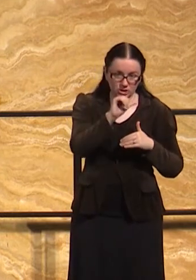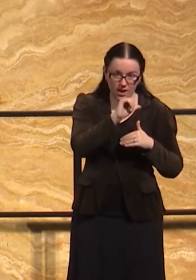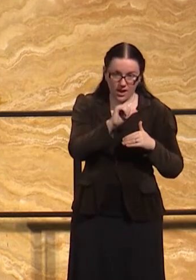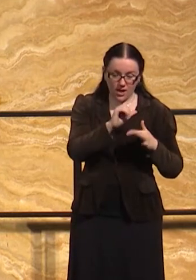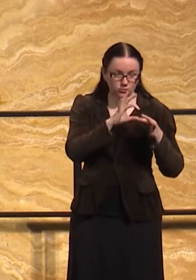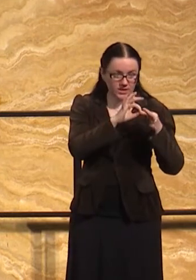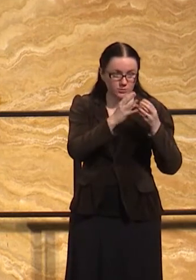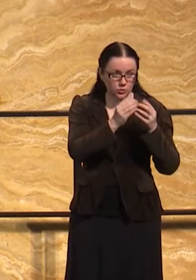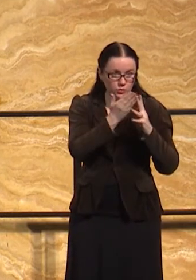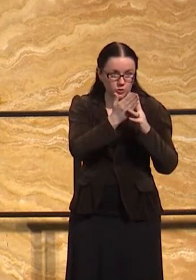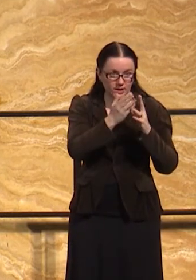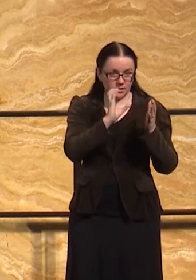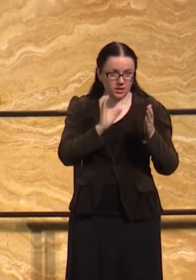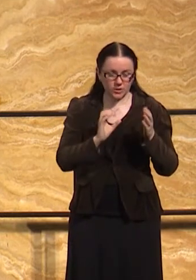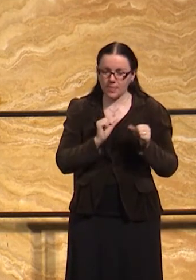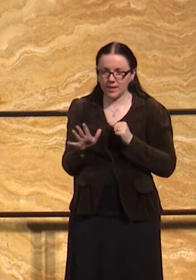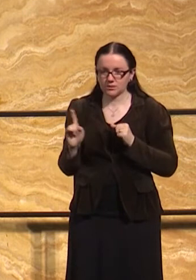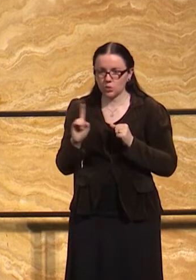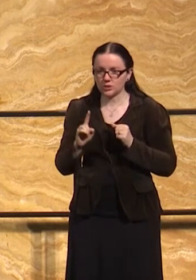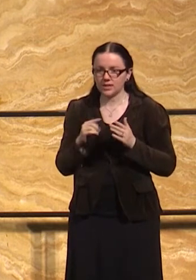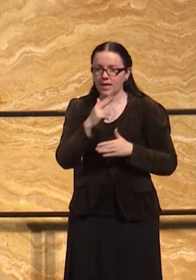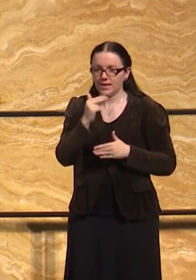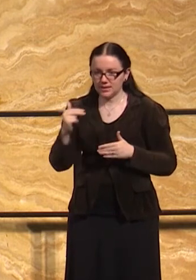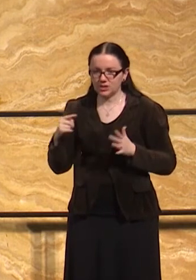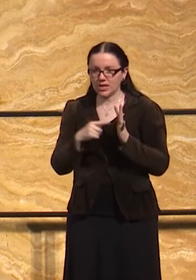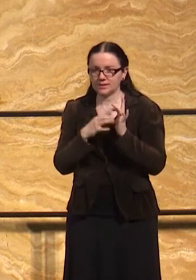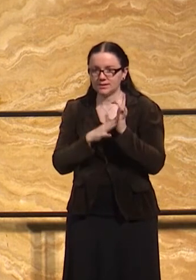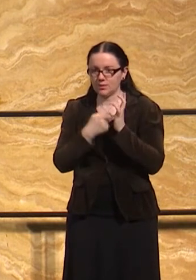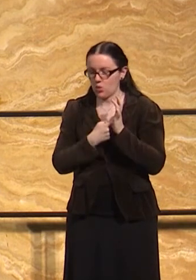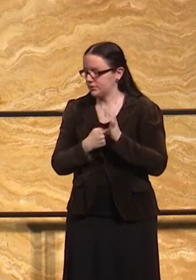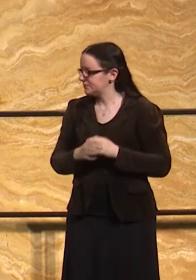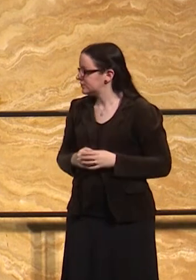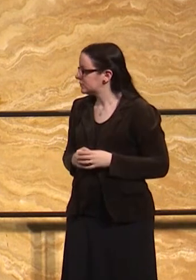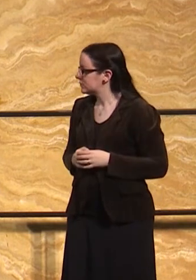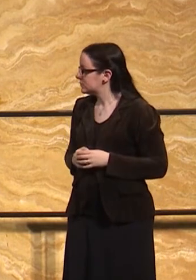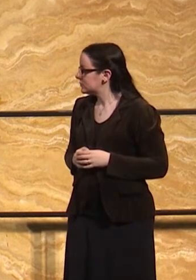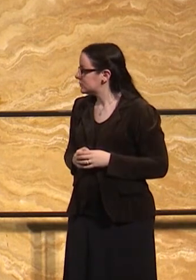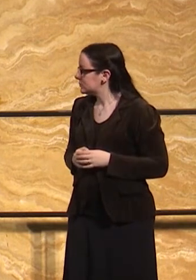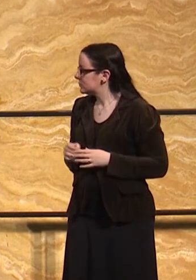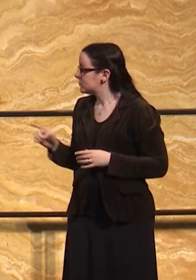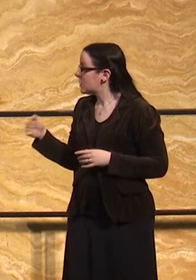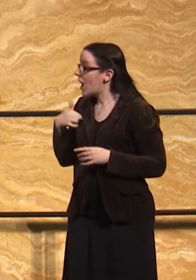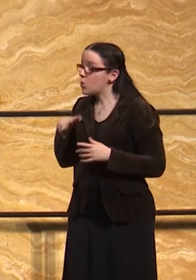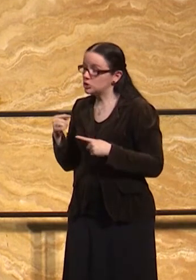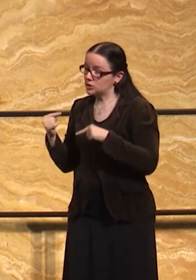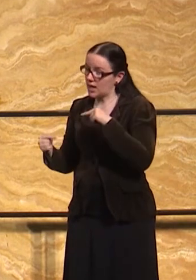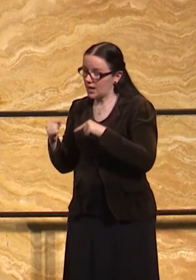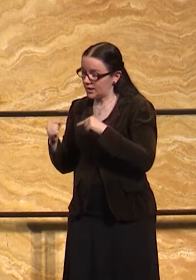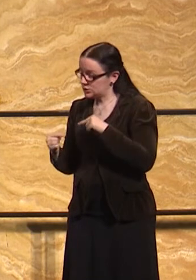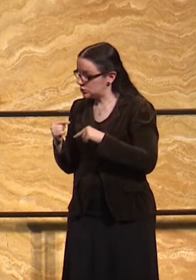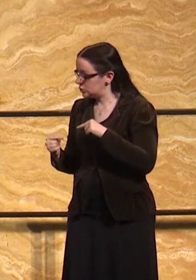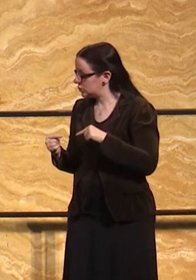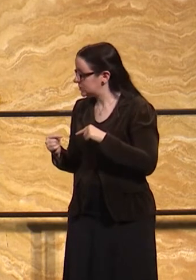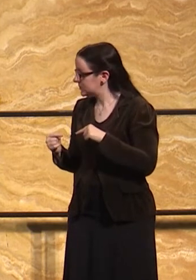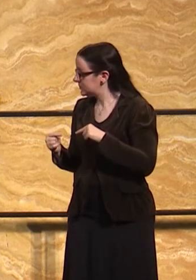Timor-Leste. Mr. President, you were able to go that far, I want to argue, because also you didn't